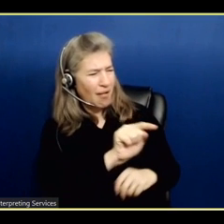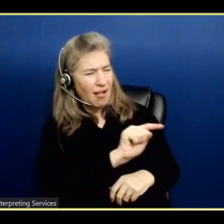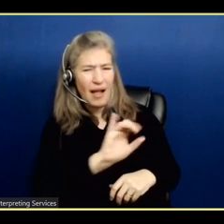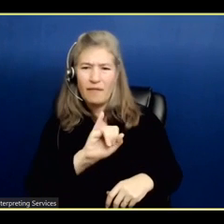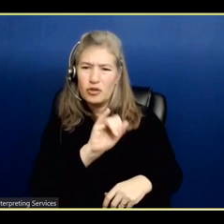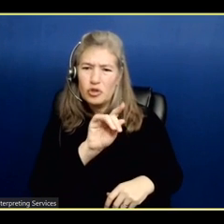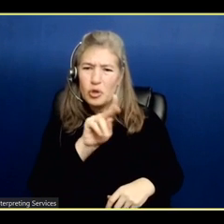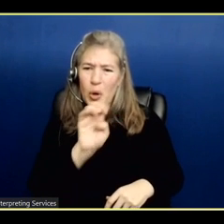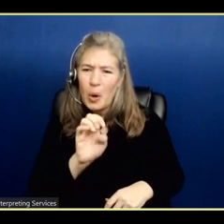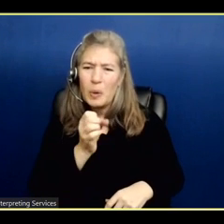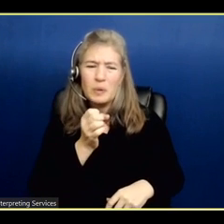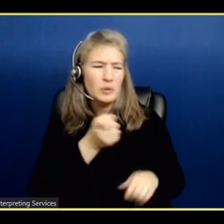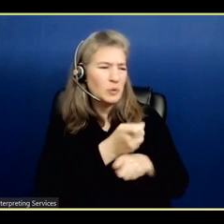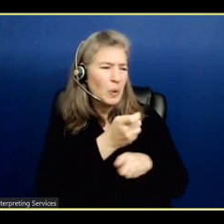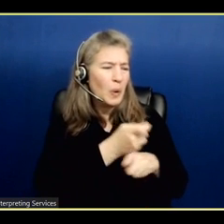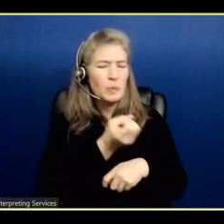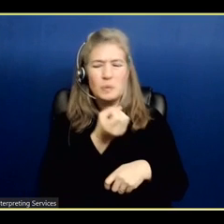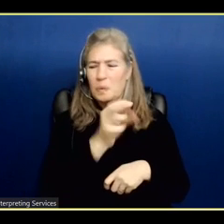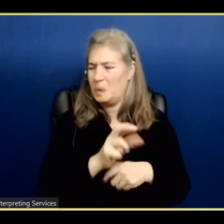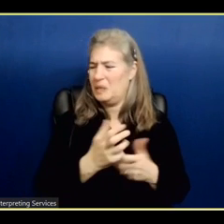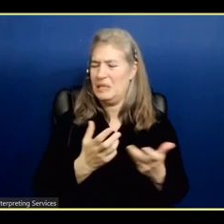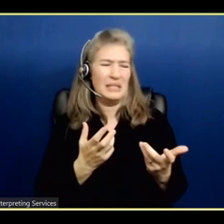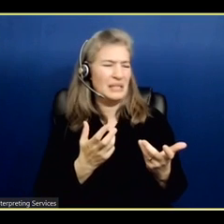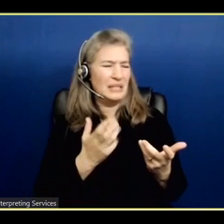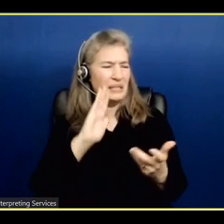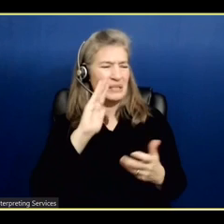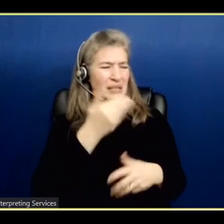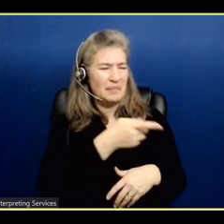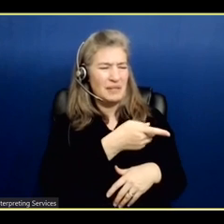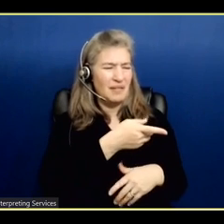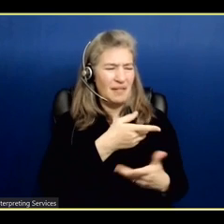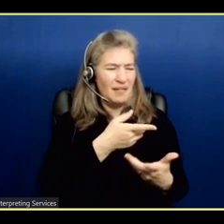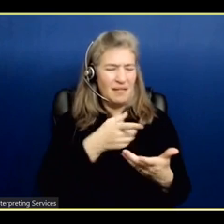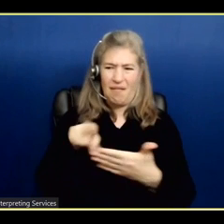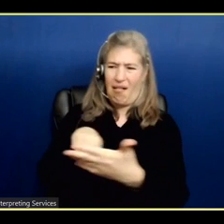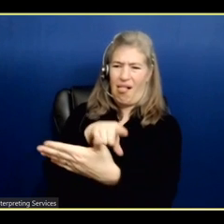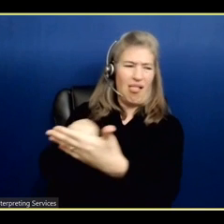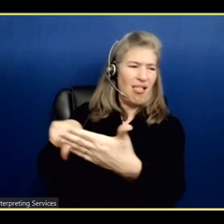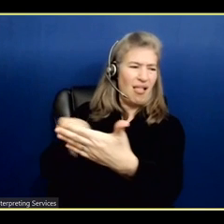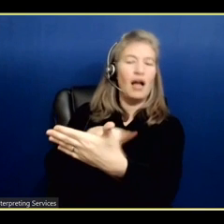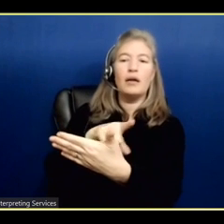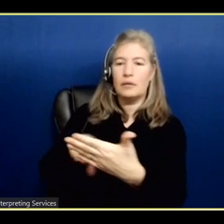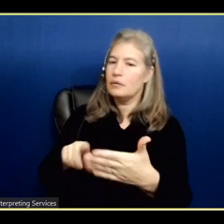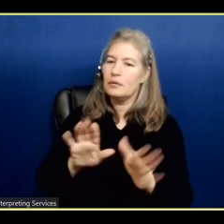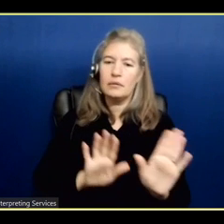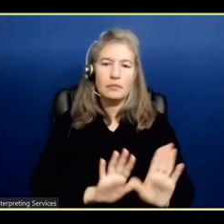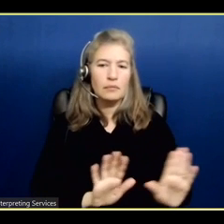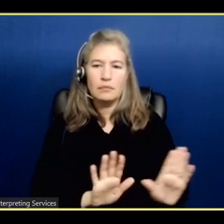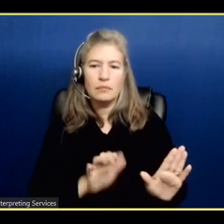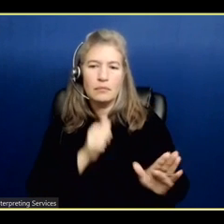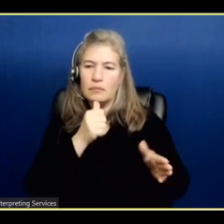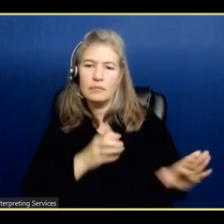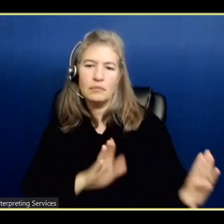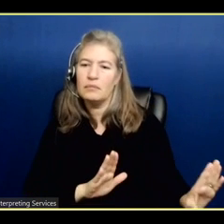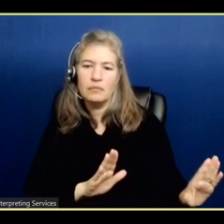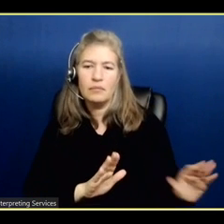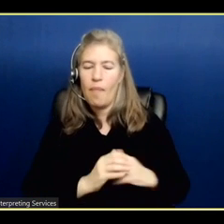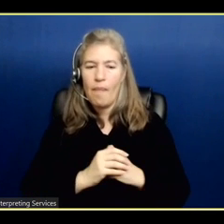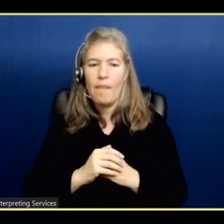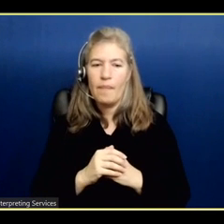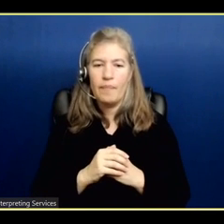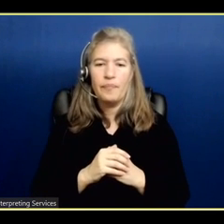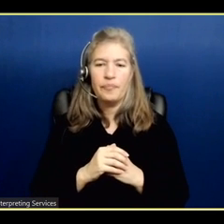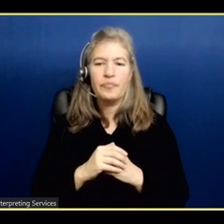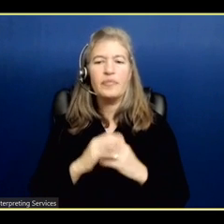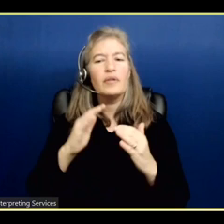AAPI communities, there are plenty of organizations that can help direct you, including the APIP chapters spread across the